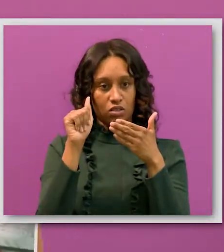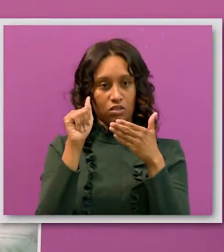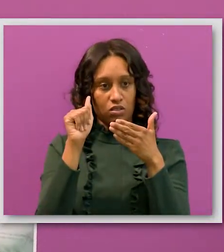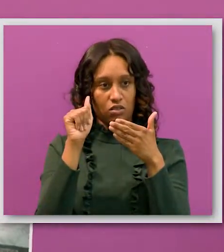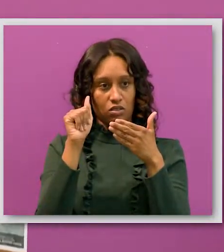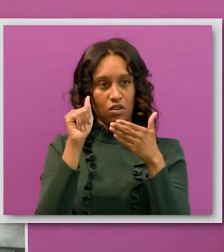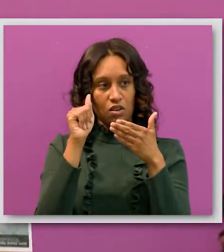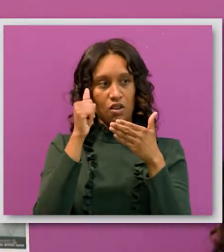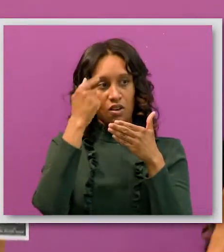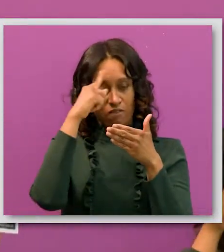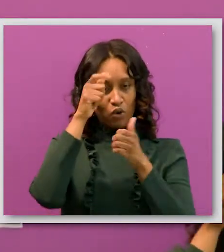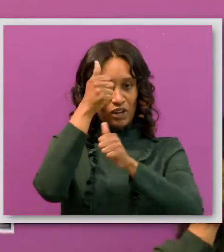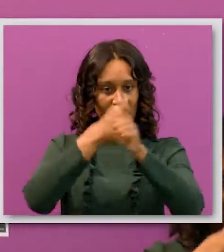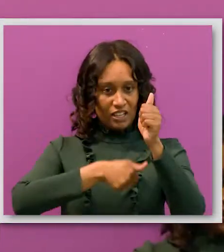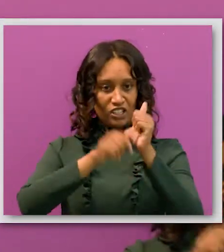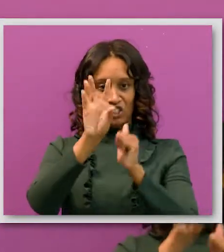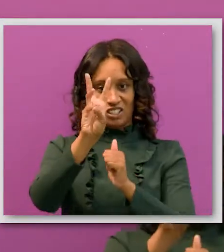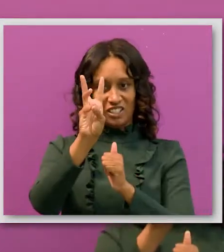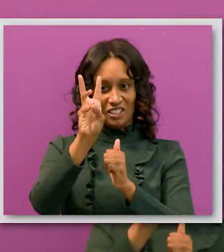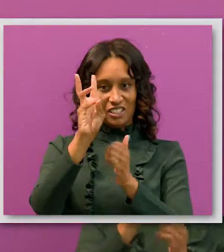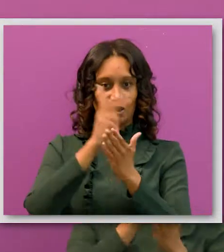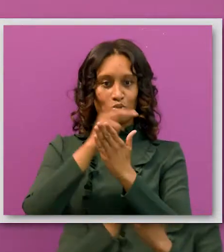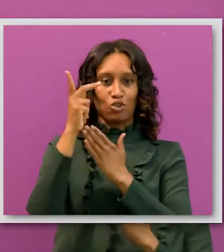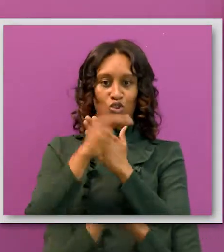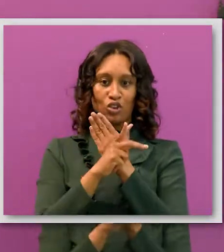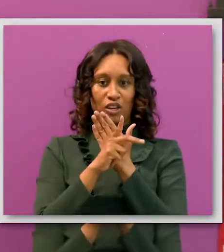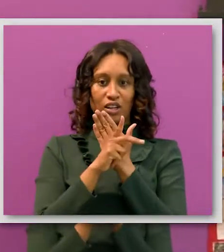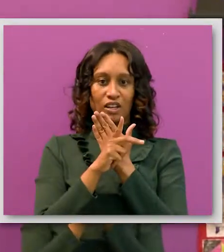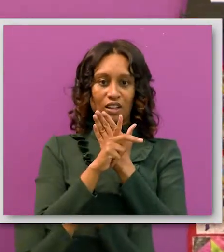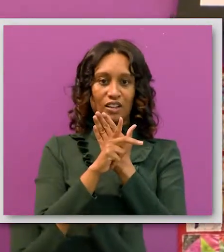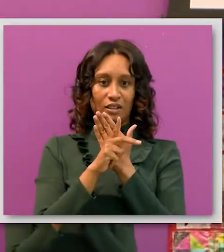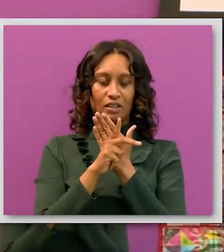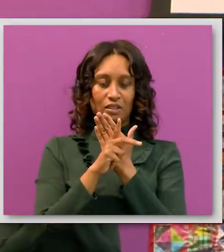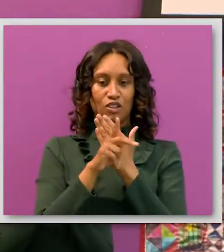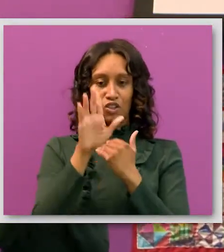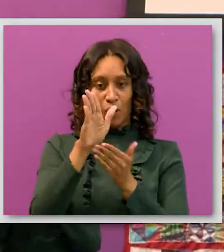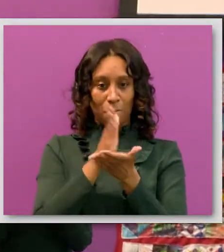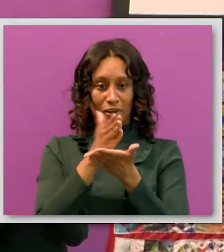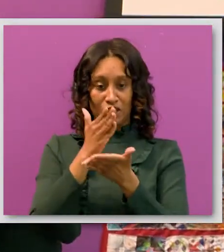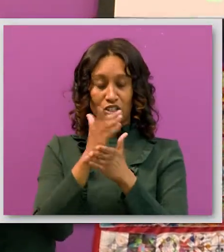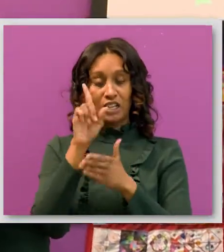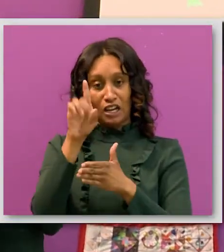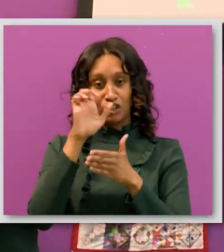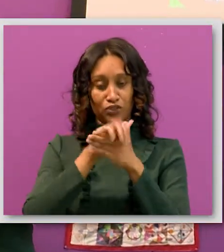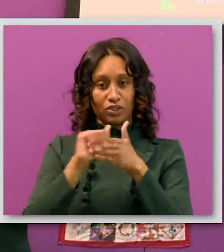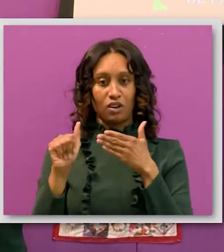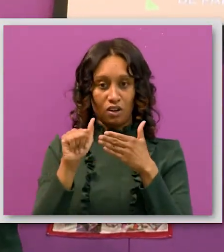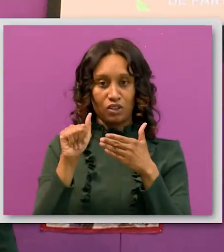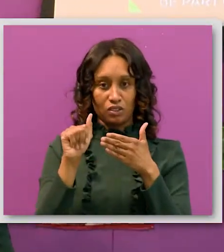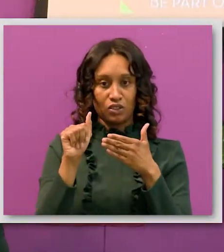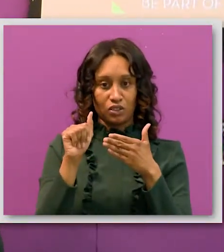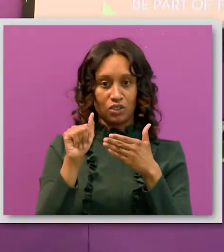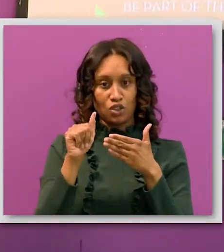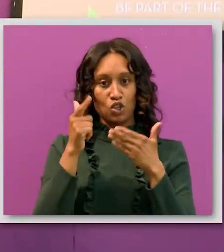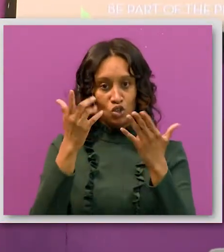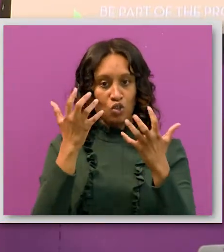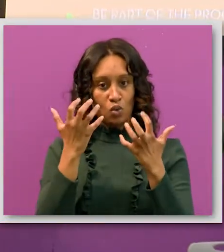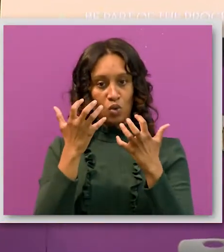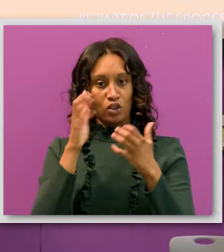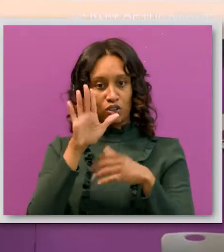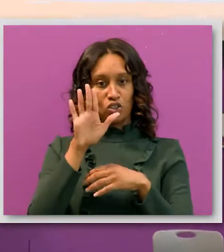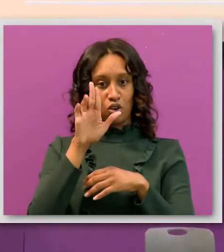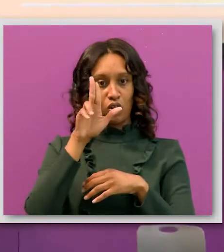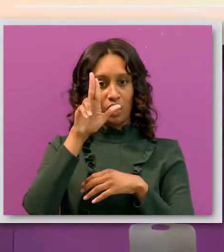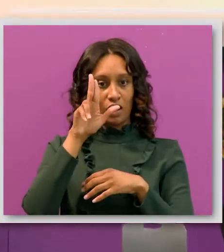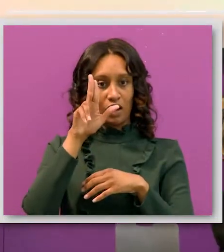should be spent on each of these 6 priorities. If you had $100, your budget is $100. All right, and we want your